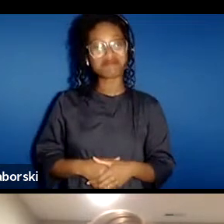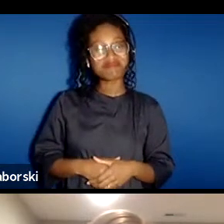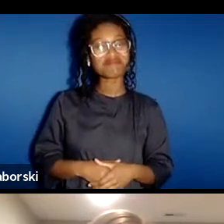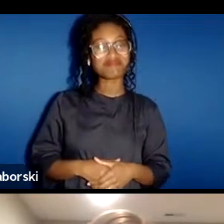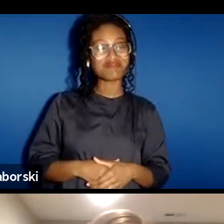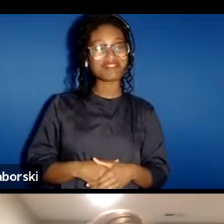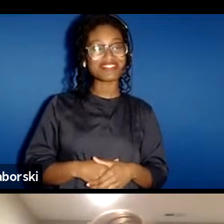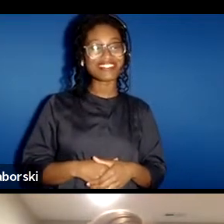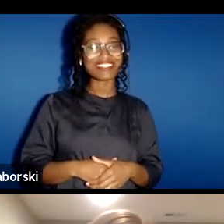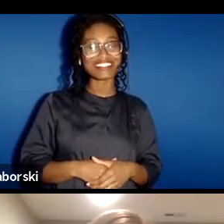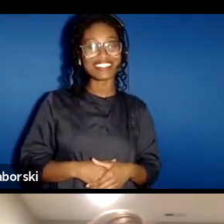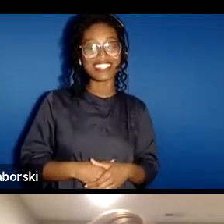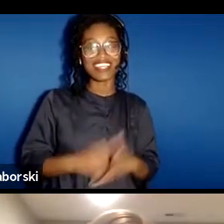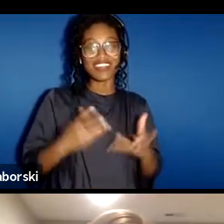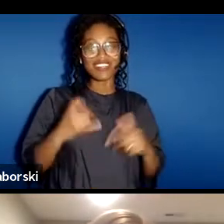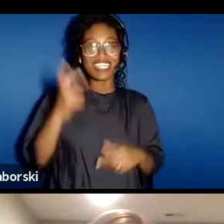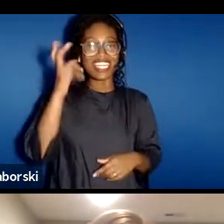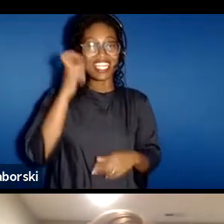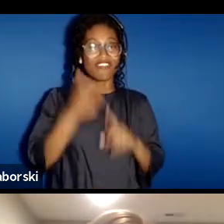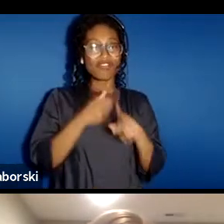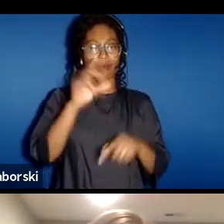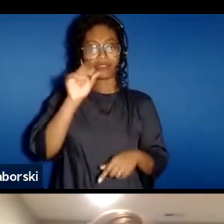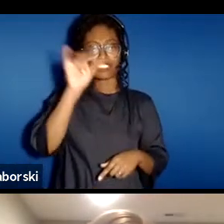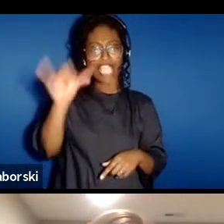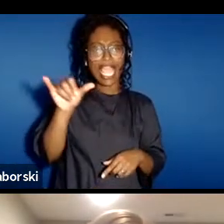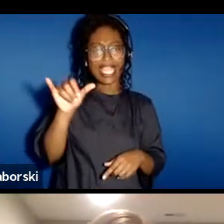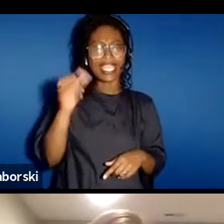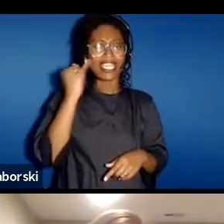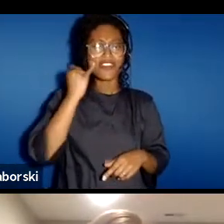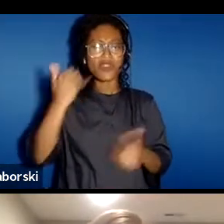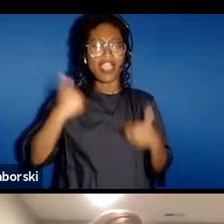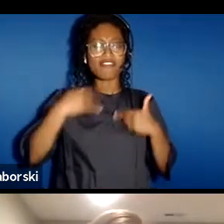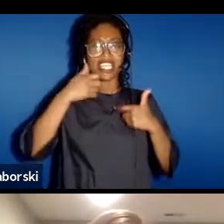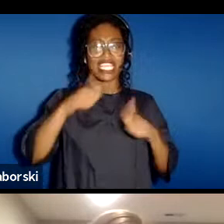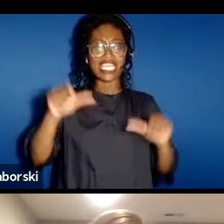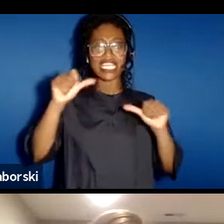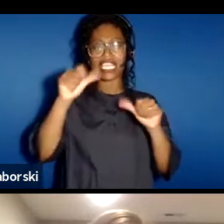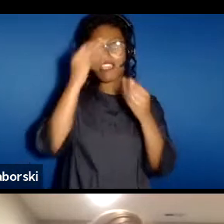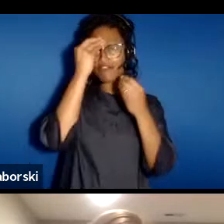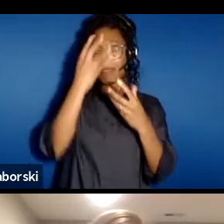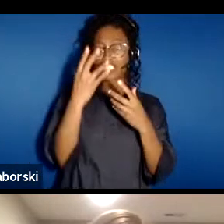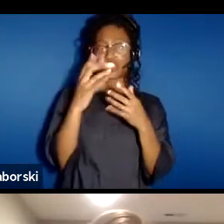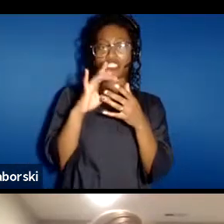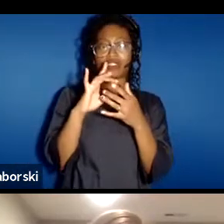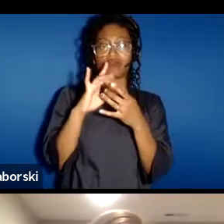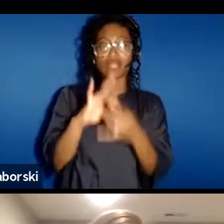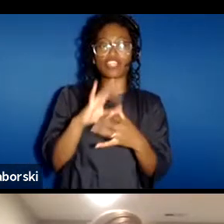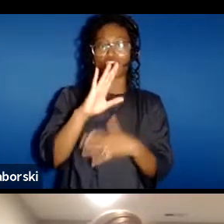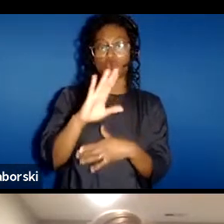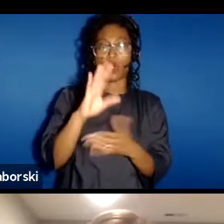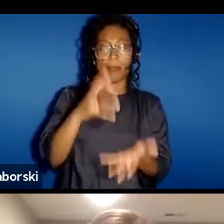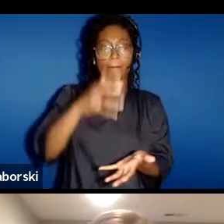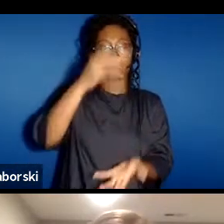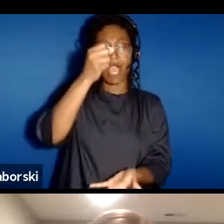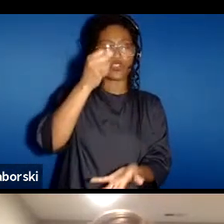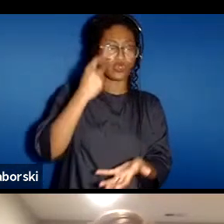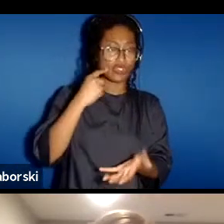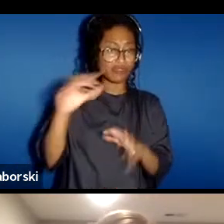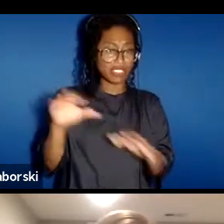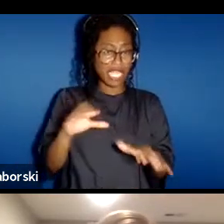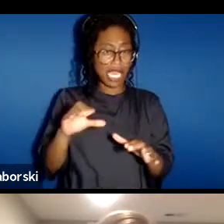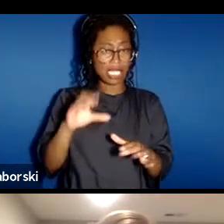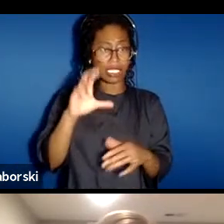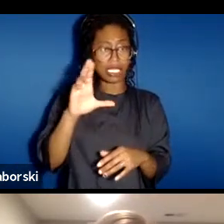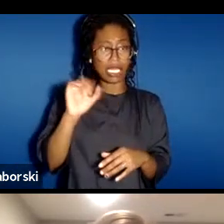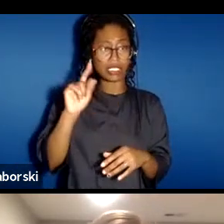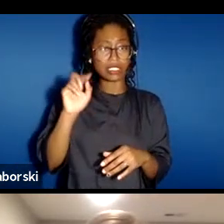And I'd love to hear from Jay if you have any insight into your bottles, and have you done custom